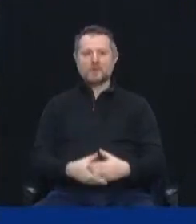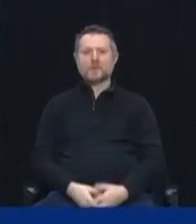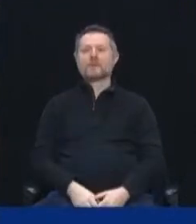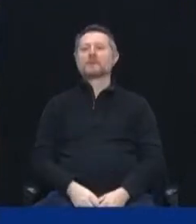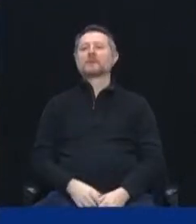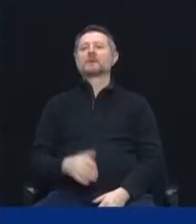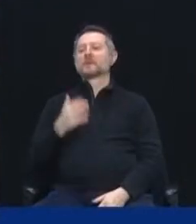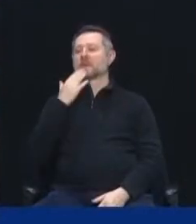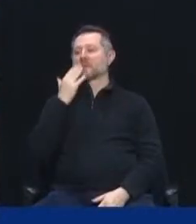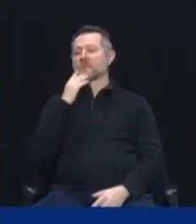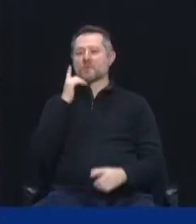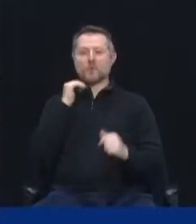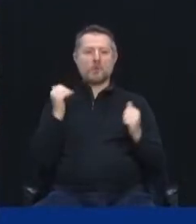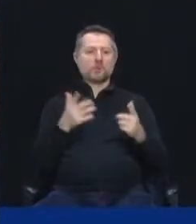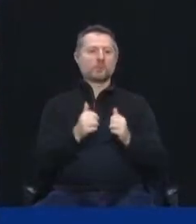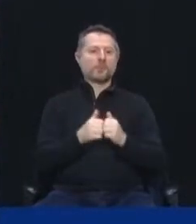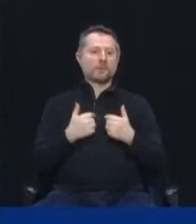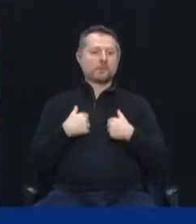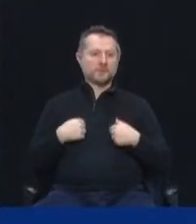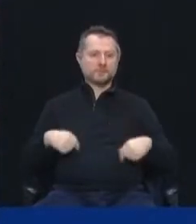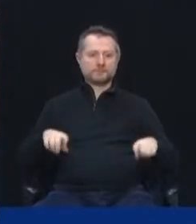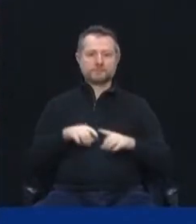them, for being here with me.